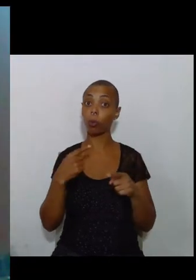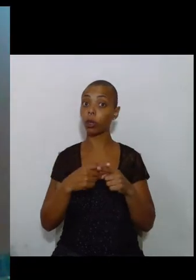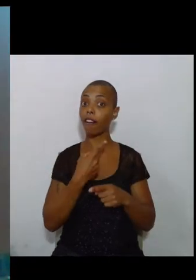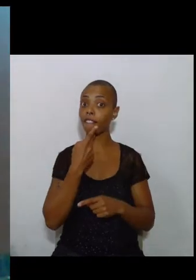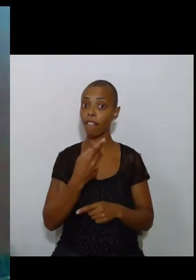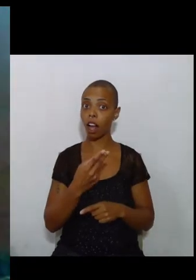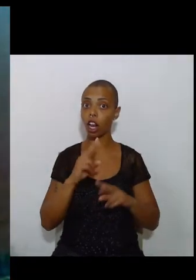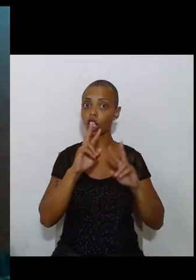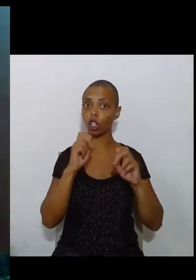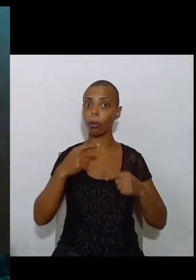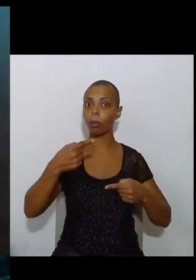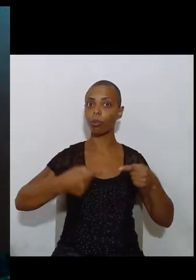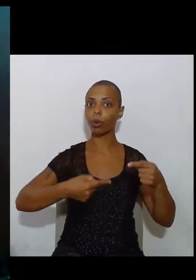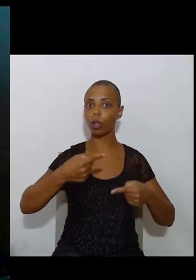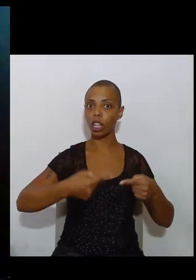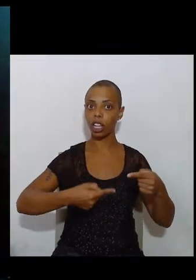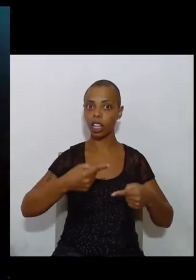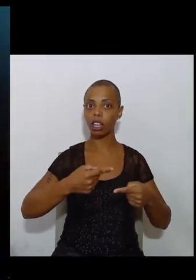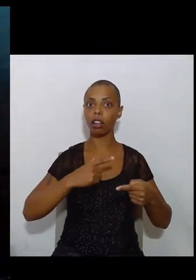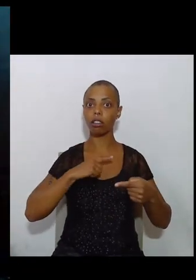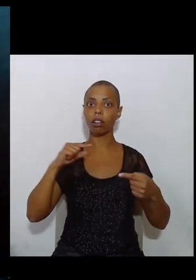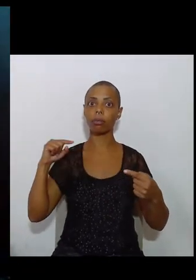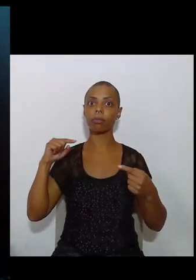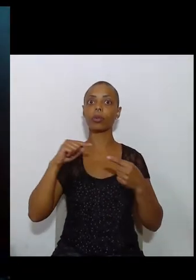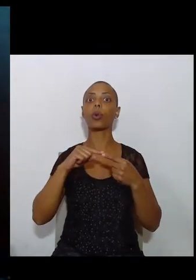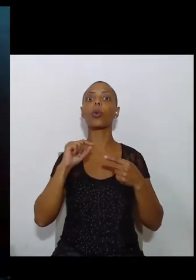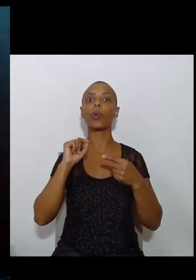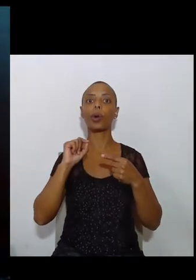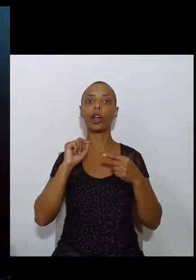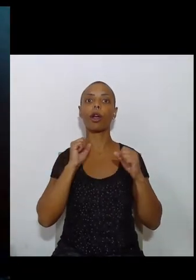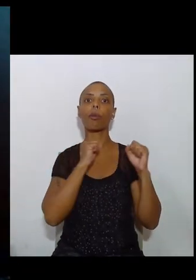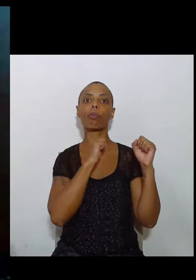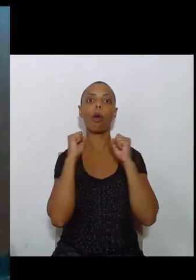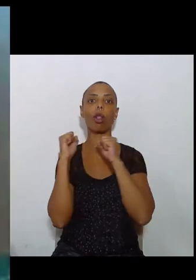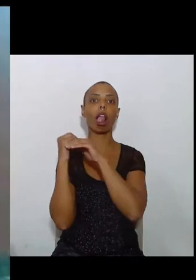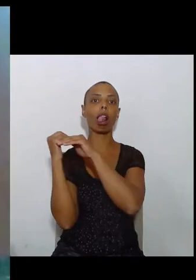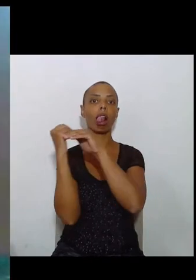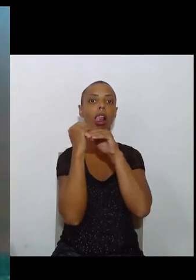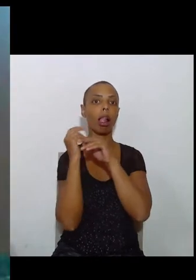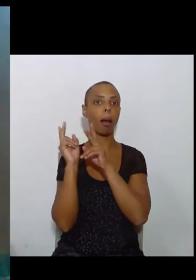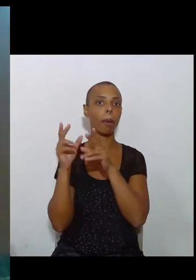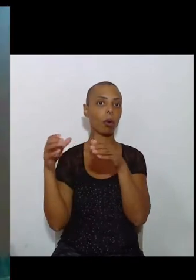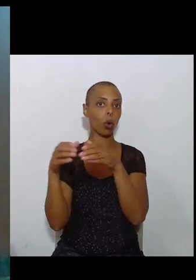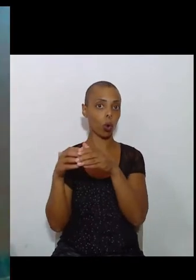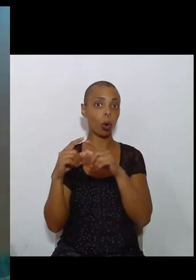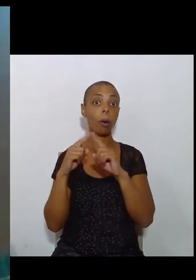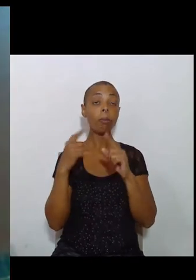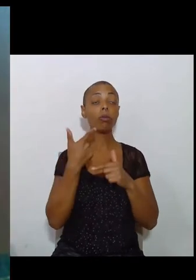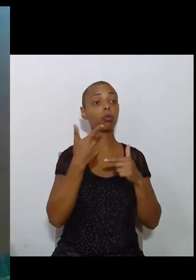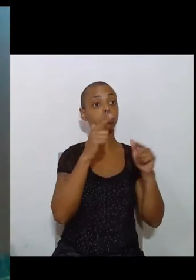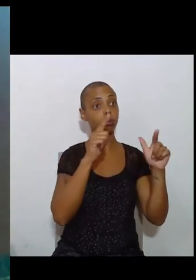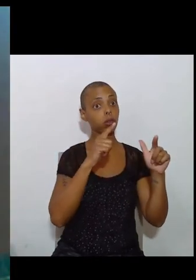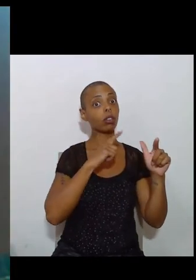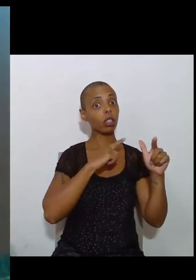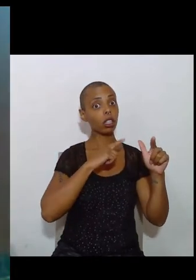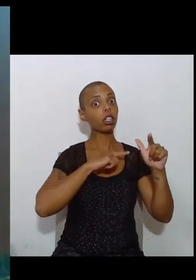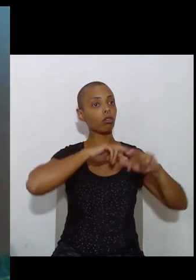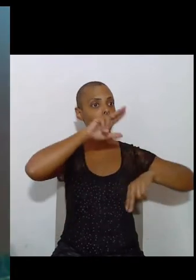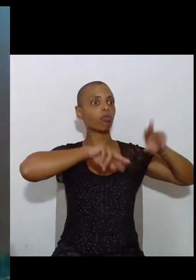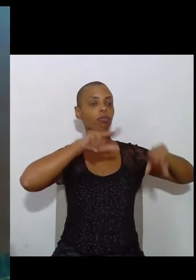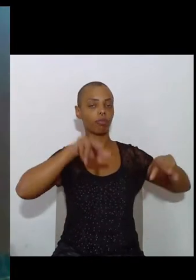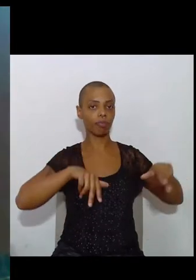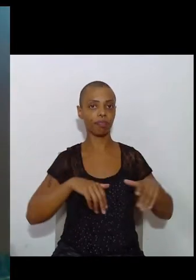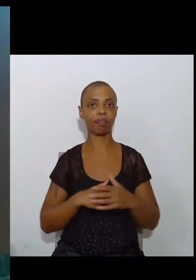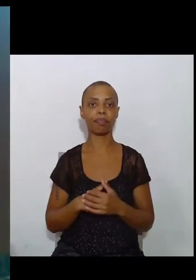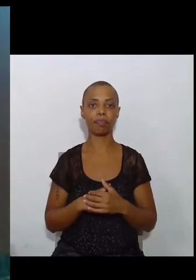about policies that are often more hegemonic more aligned to The Establishment and in